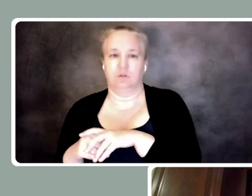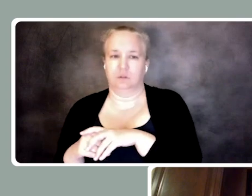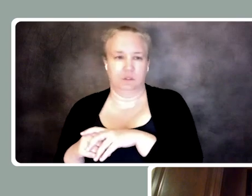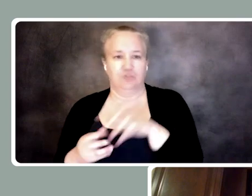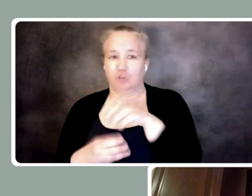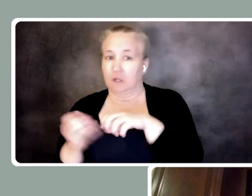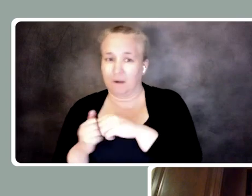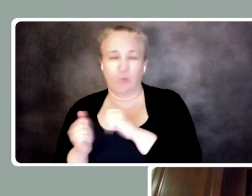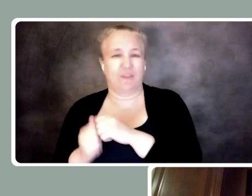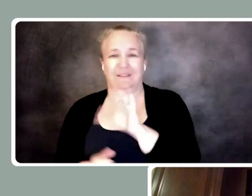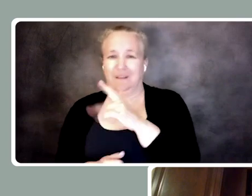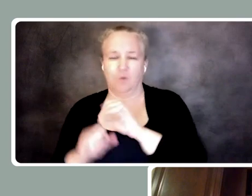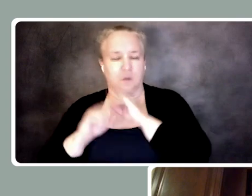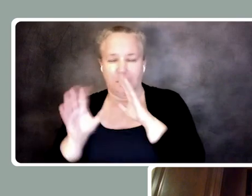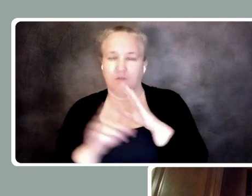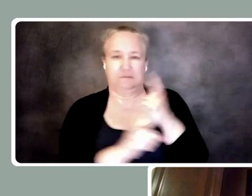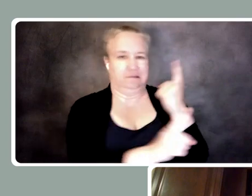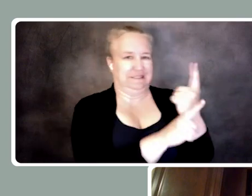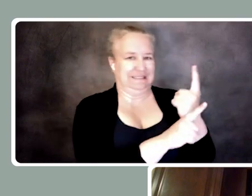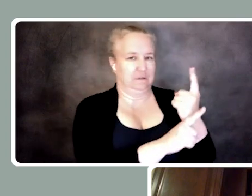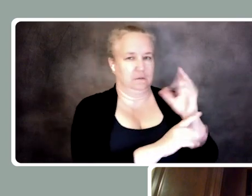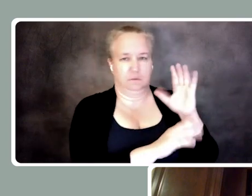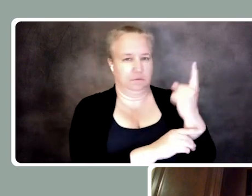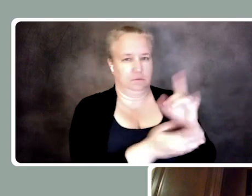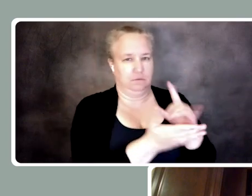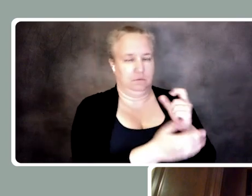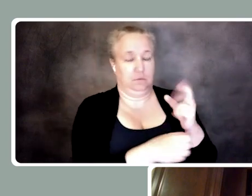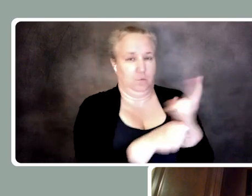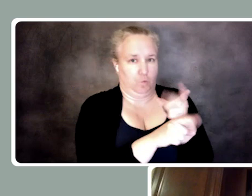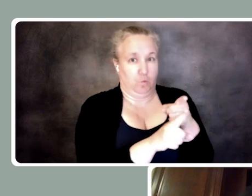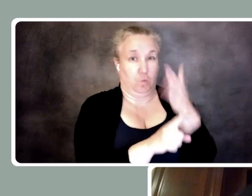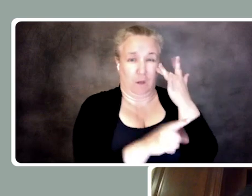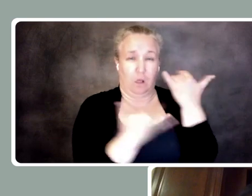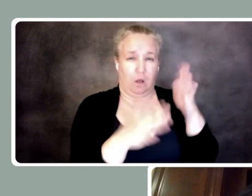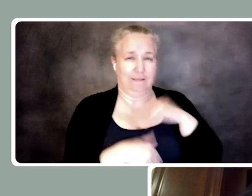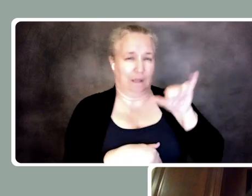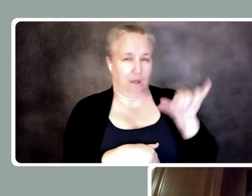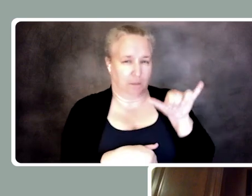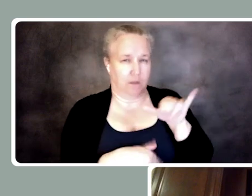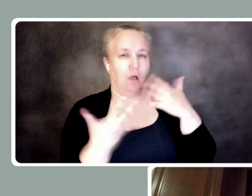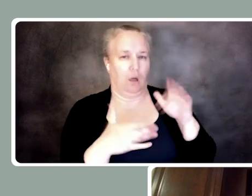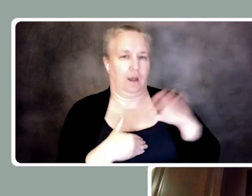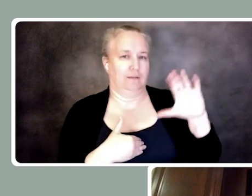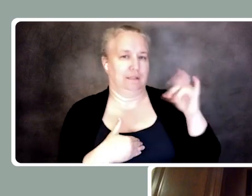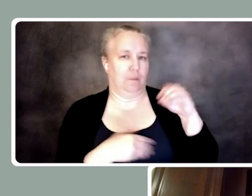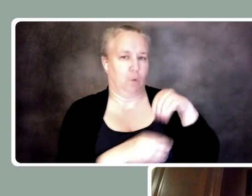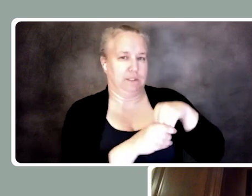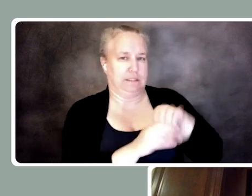combine it with chemotherapy. It is a single agent drug because it already has an antibody and it already has chemotherapy.